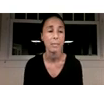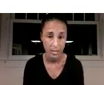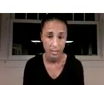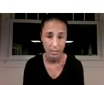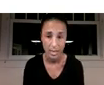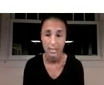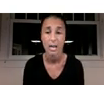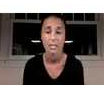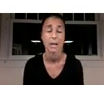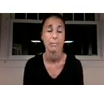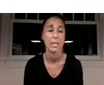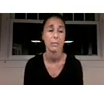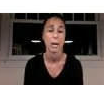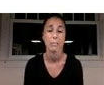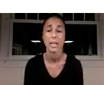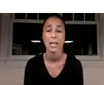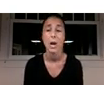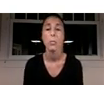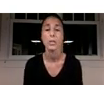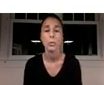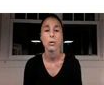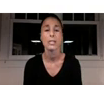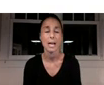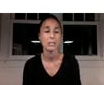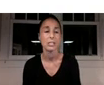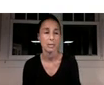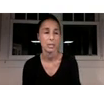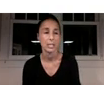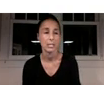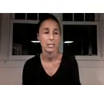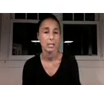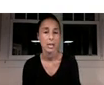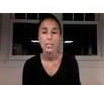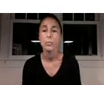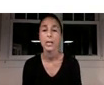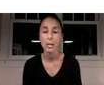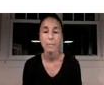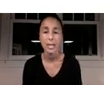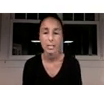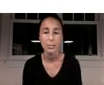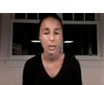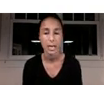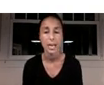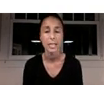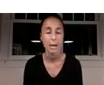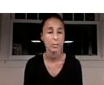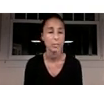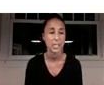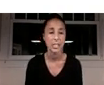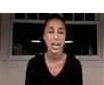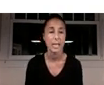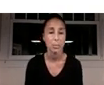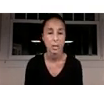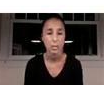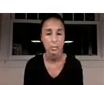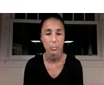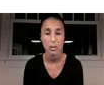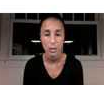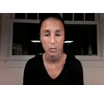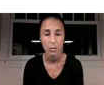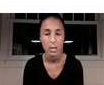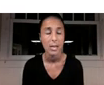of any future development on the nominated property with your established neighborhoods. So we are committed to working in collaboration and